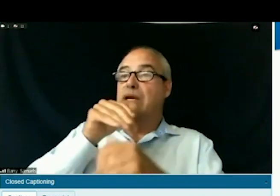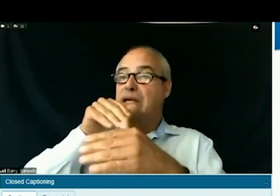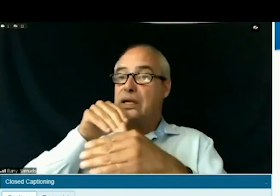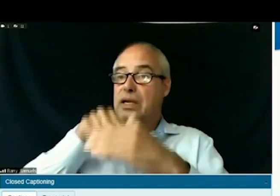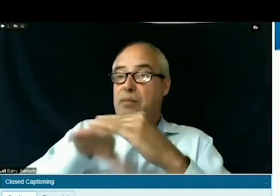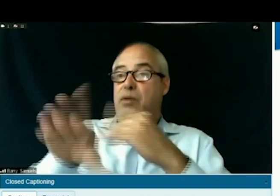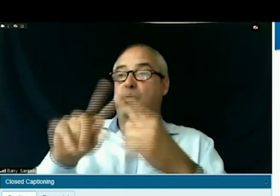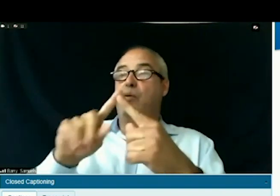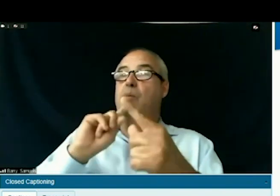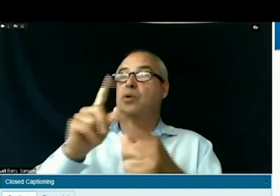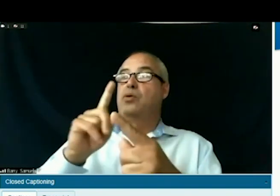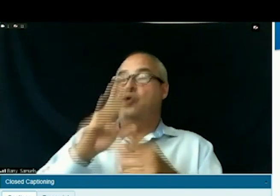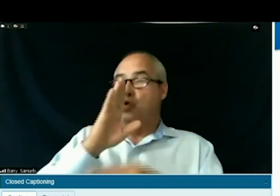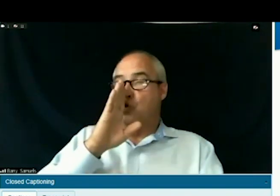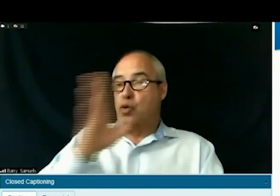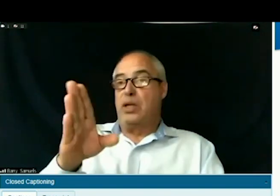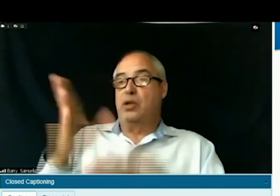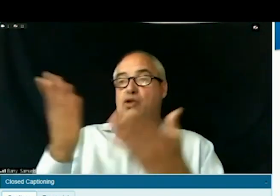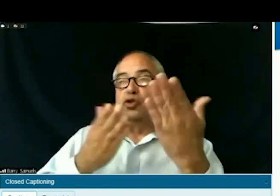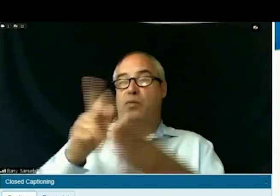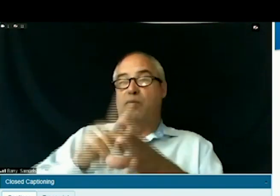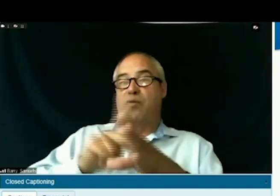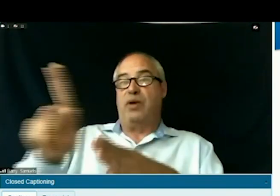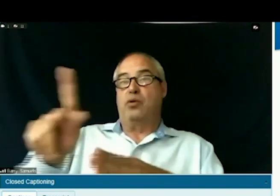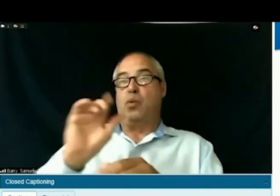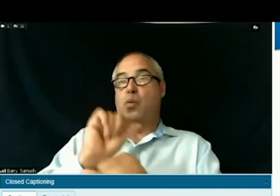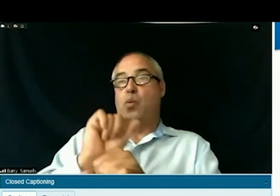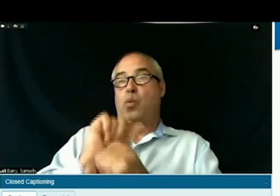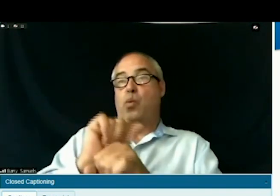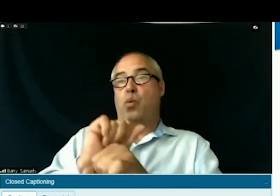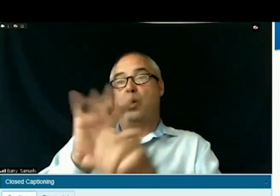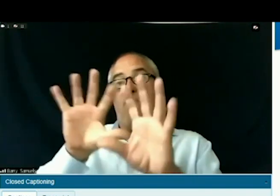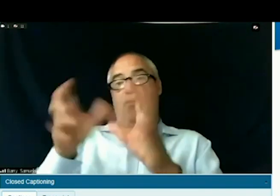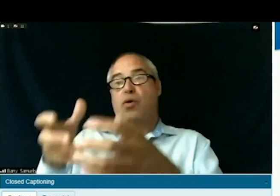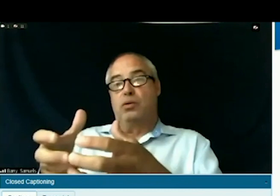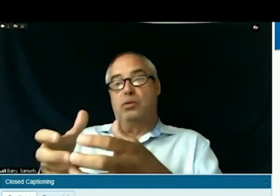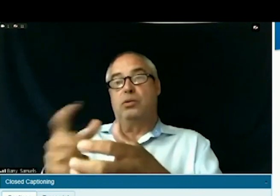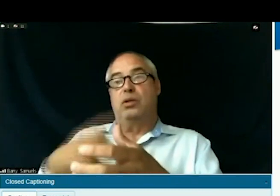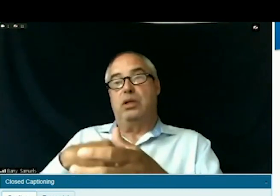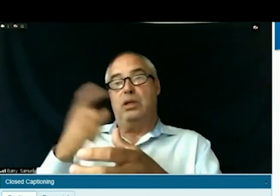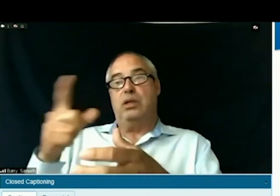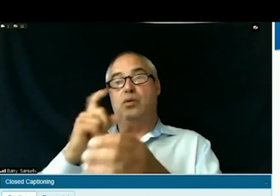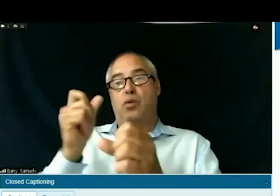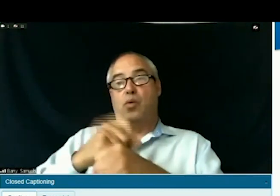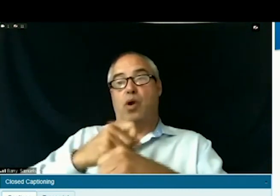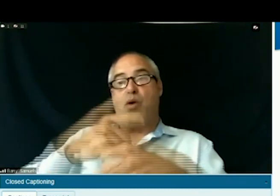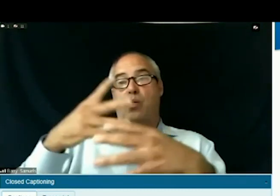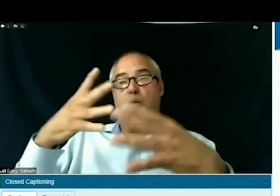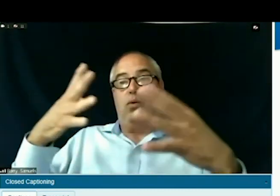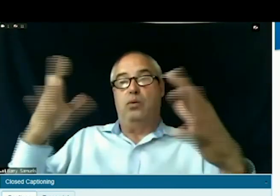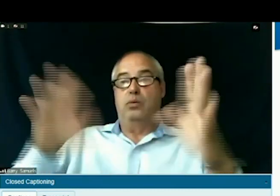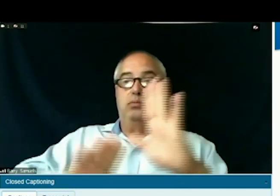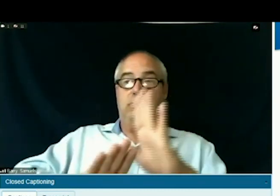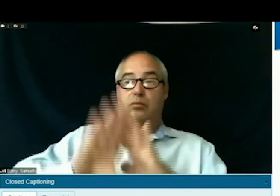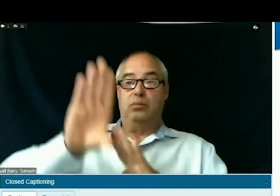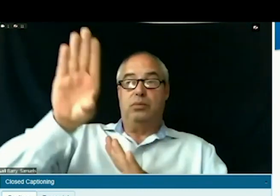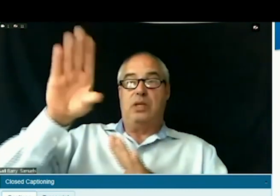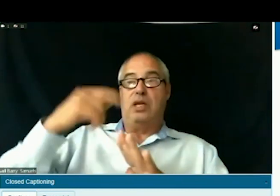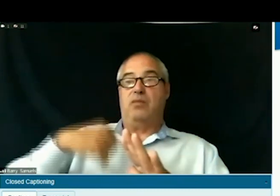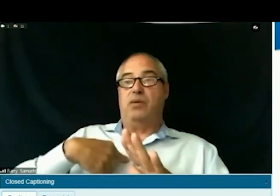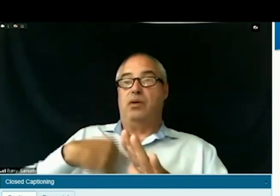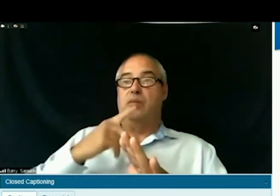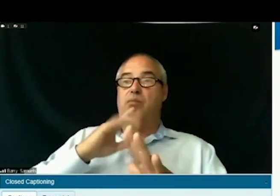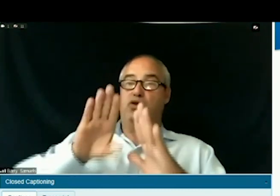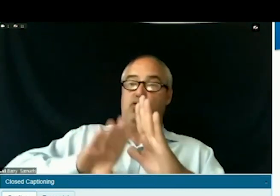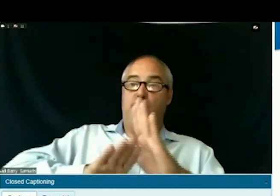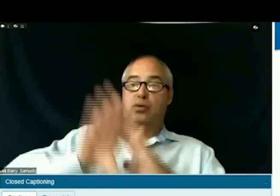services, direct service professionals. That workforce needs to grow, gain, have a